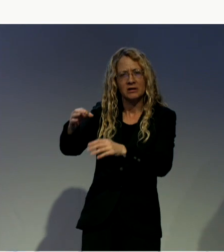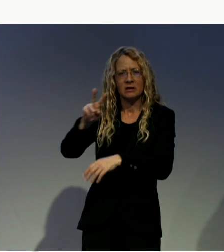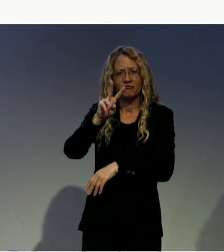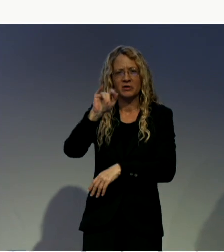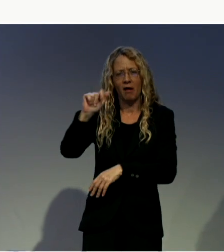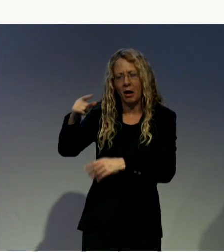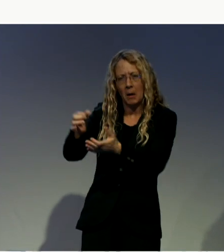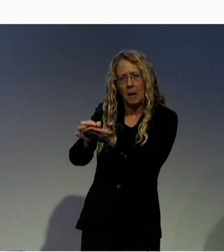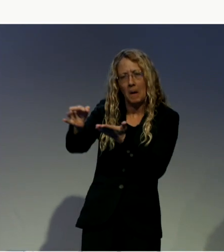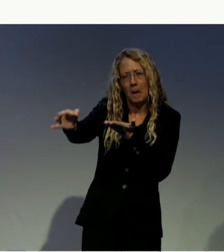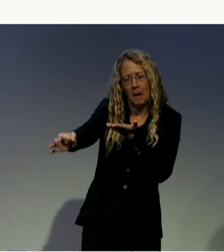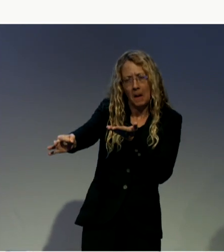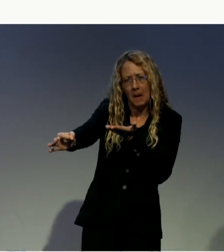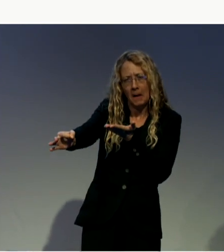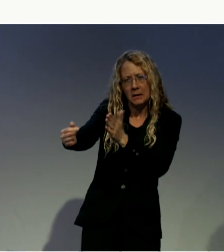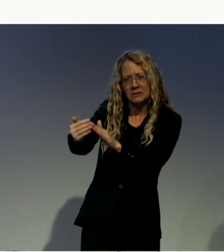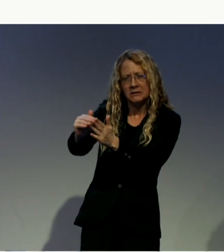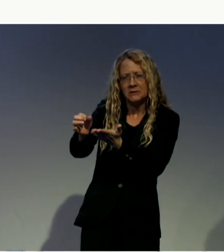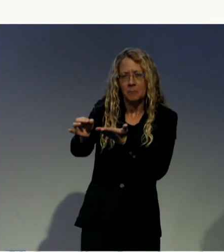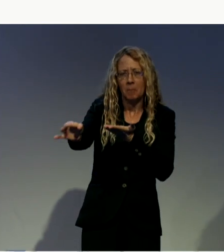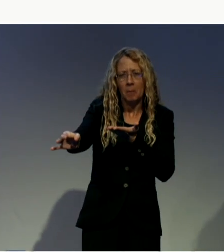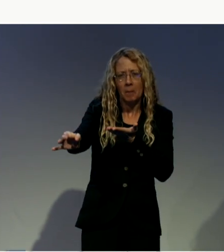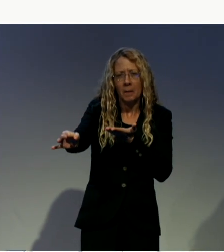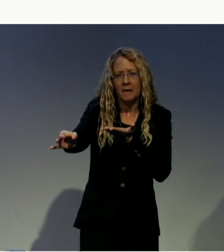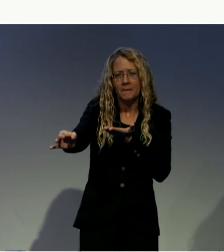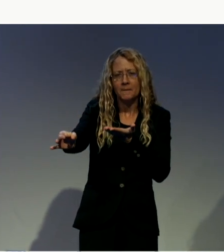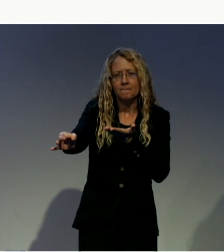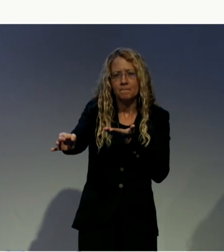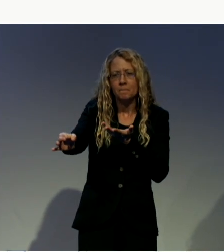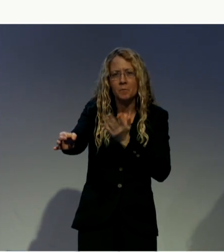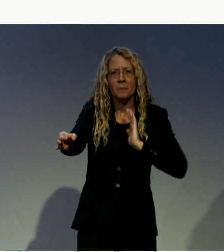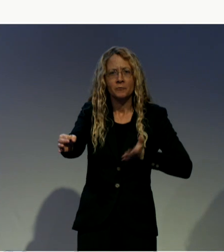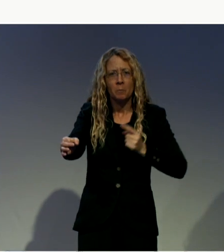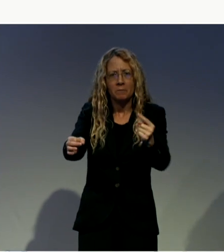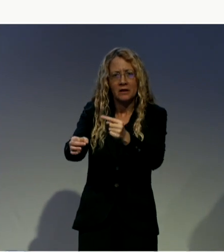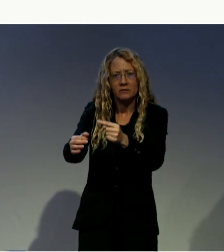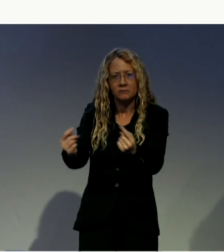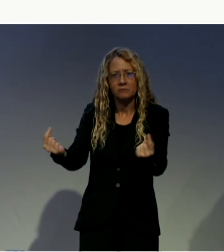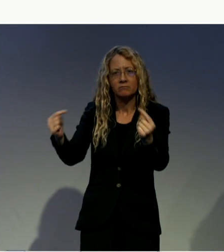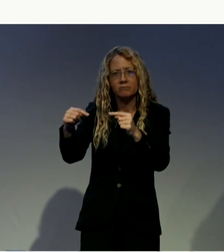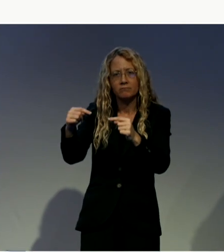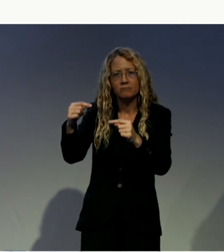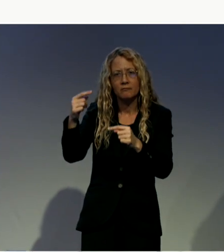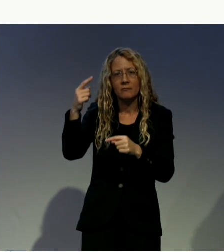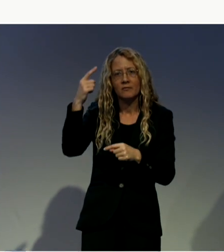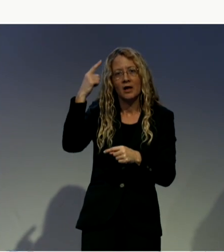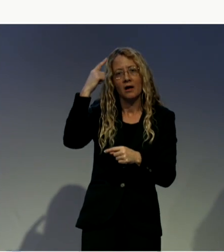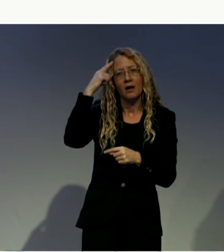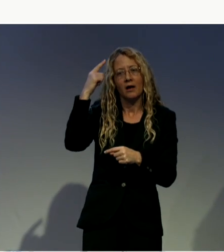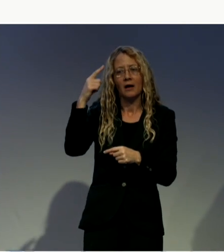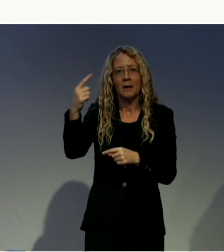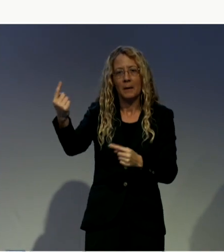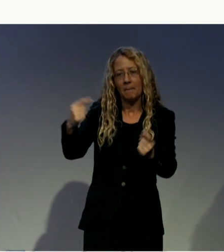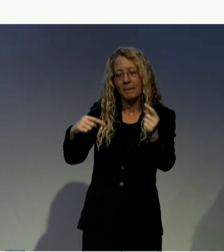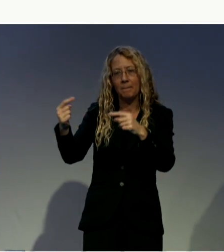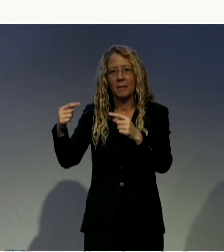to have women to come, and you're expecting teenagers, young women, maybe between 15 and 30 or 35, 45,